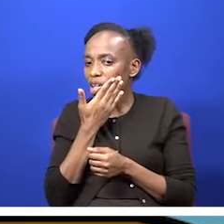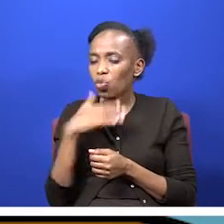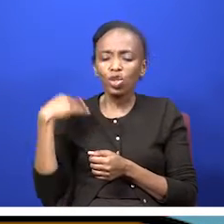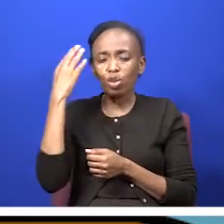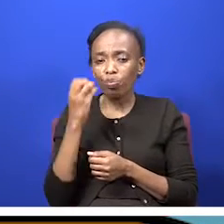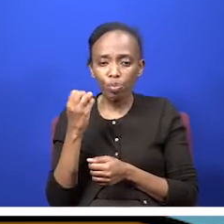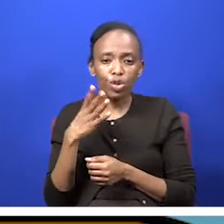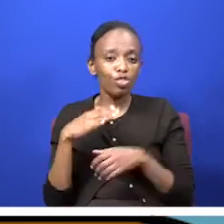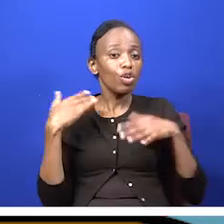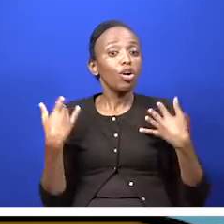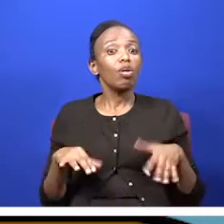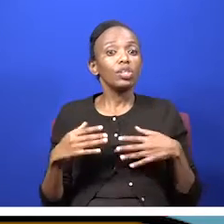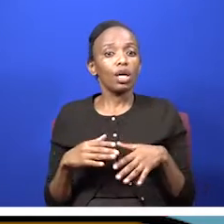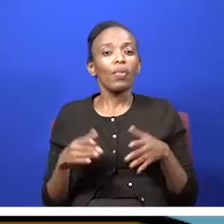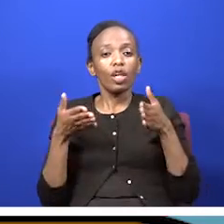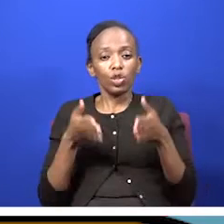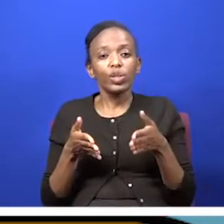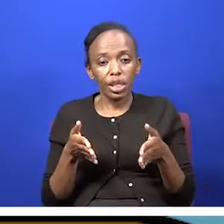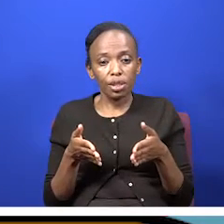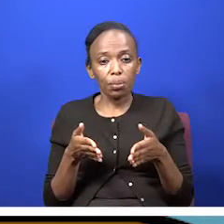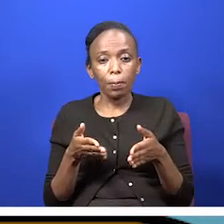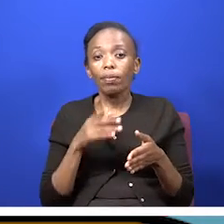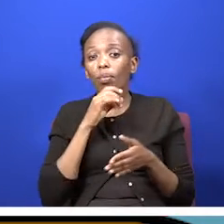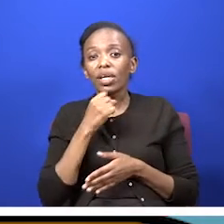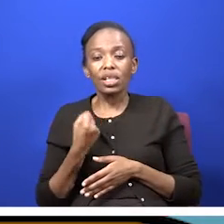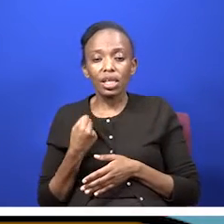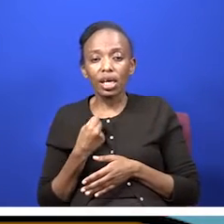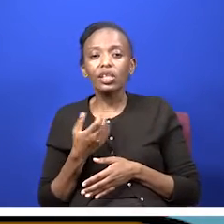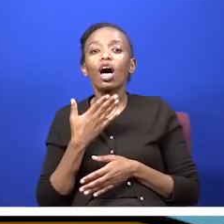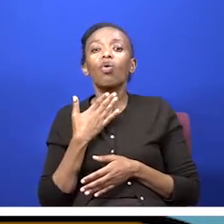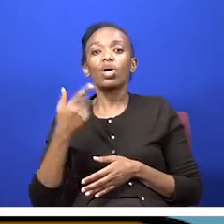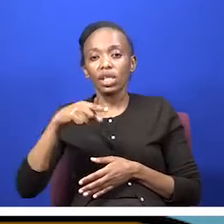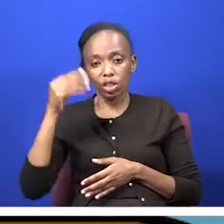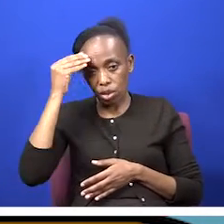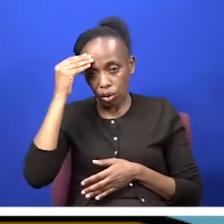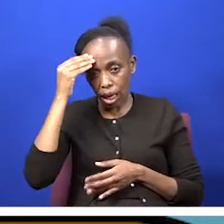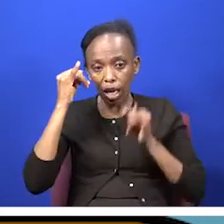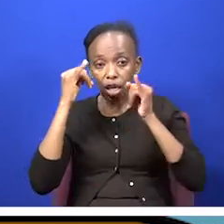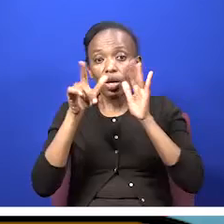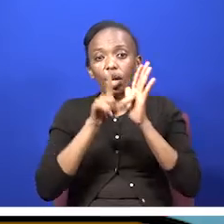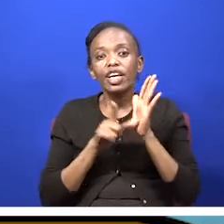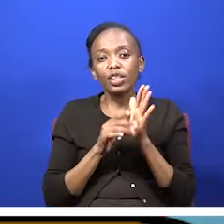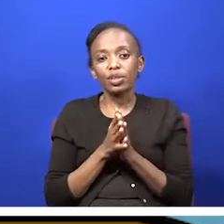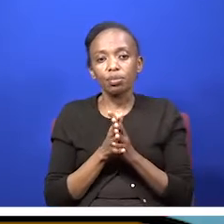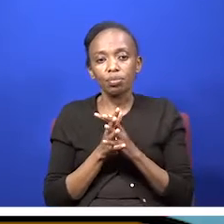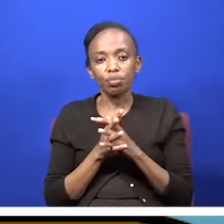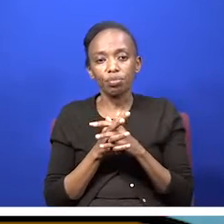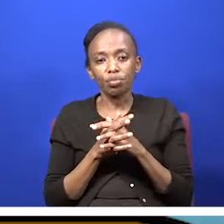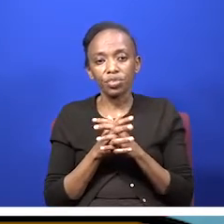was beautiful. Awesome, awesome. And today, boys and girls, I want us to learn a new